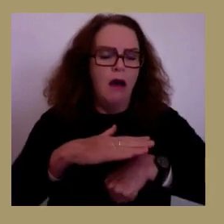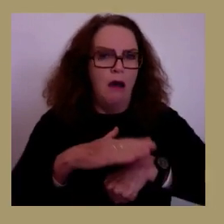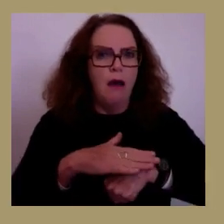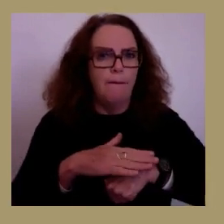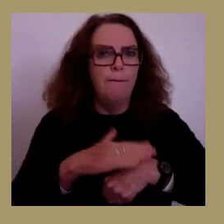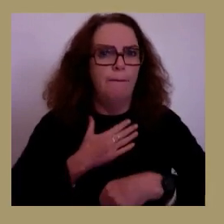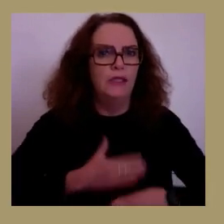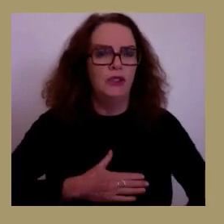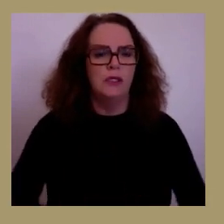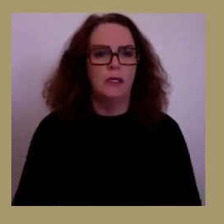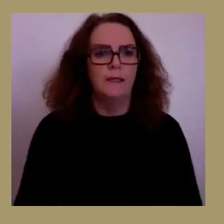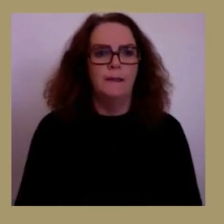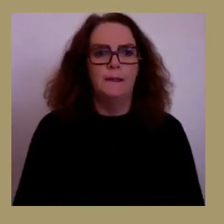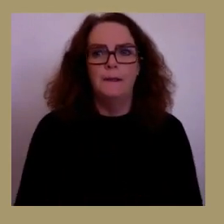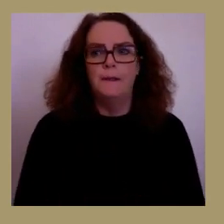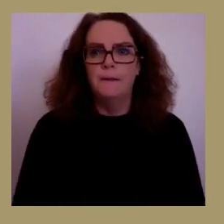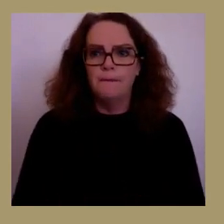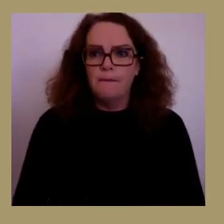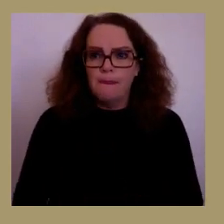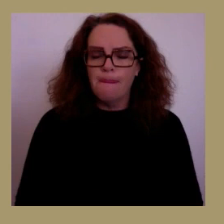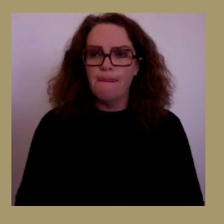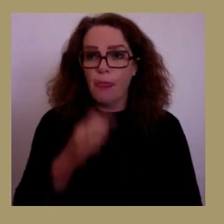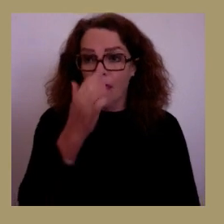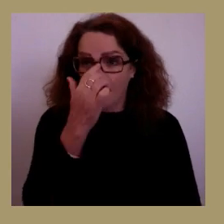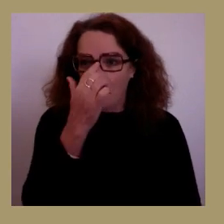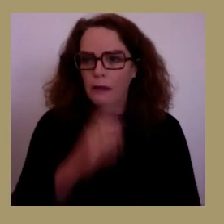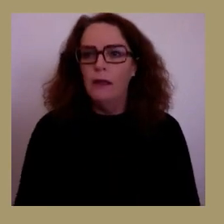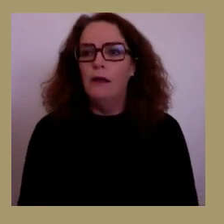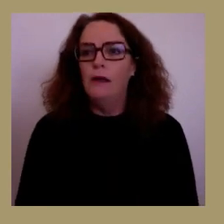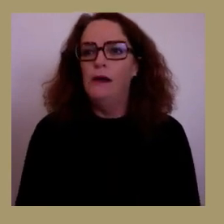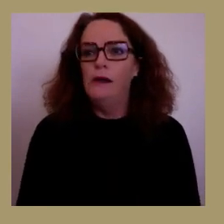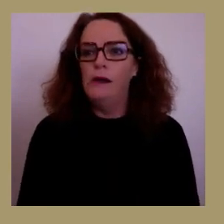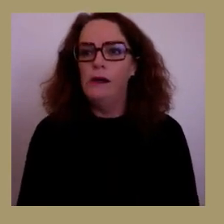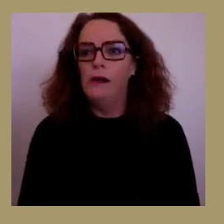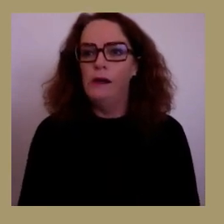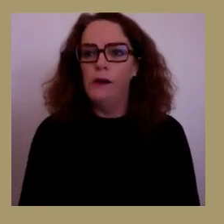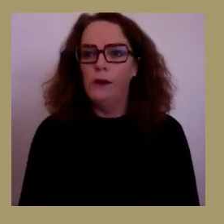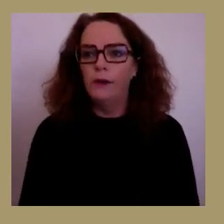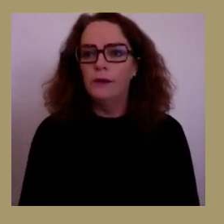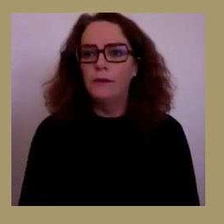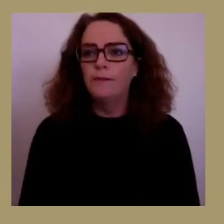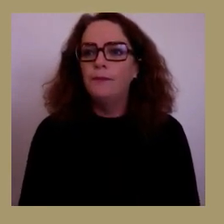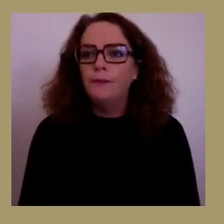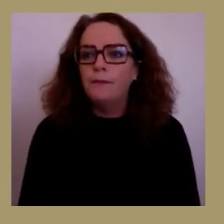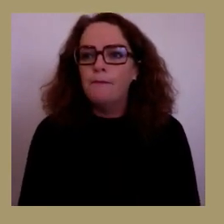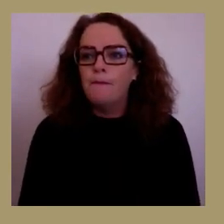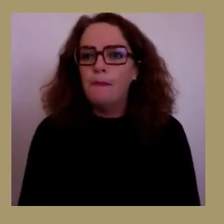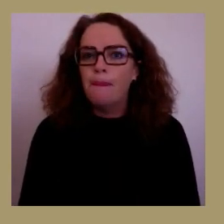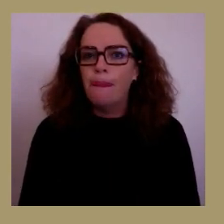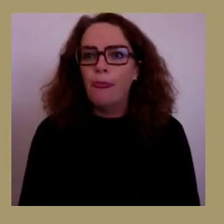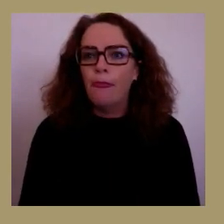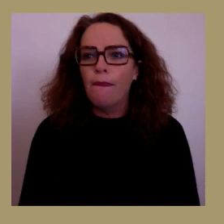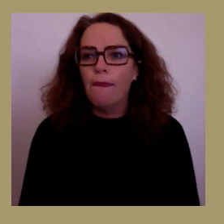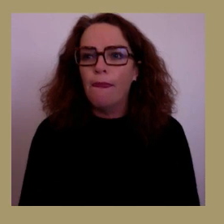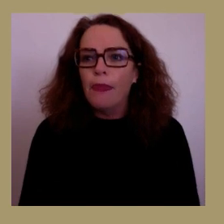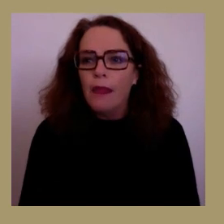So we do also ask customers how their experience was in adding the Seniors card to the wallet, simple, good or bad, just to understand what customer